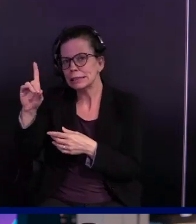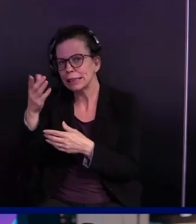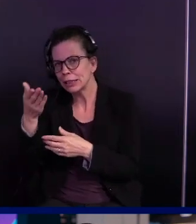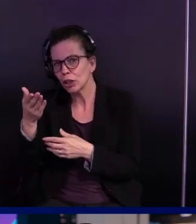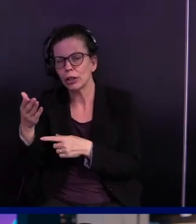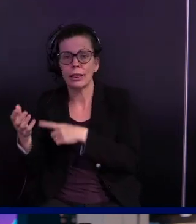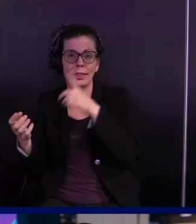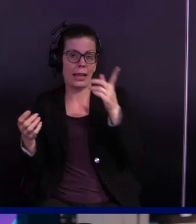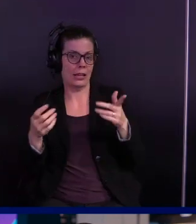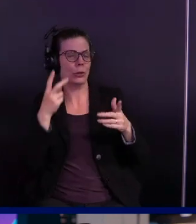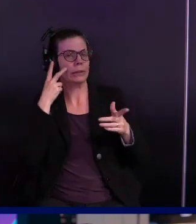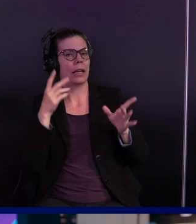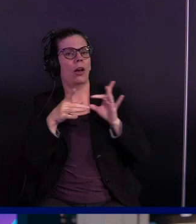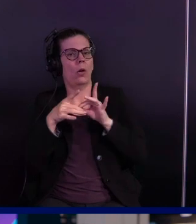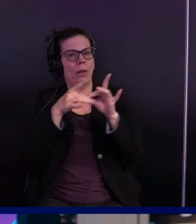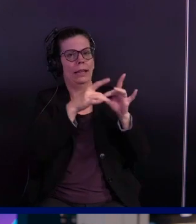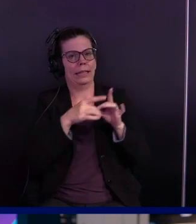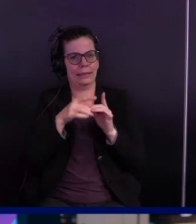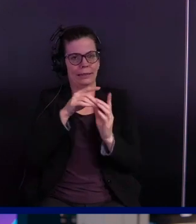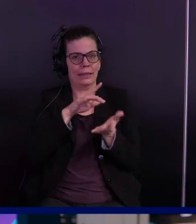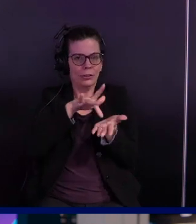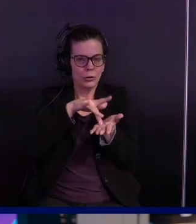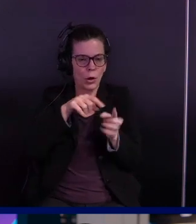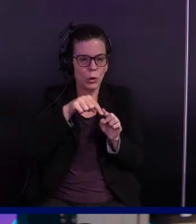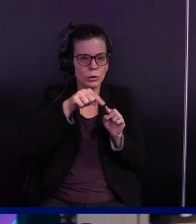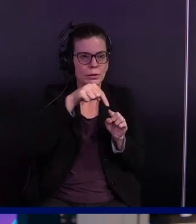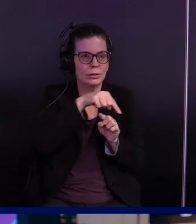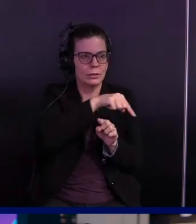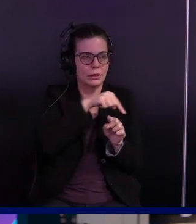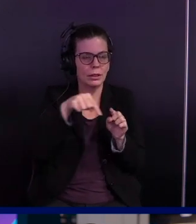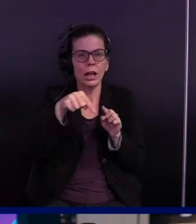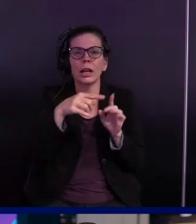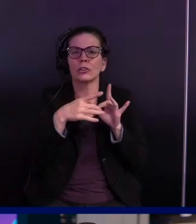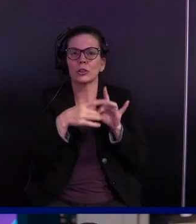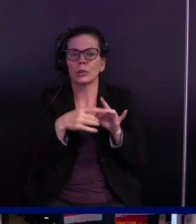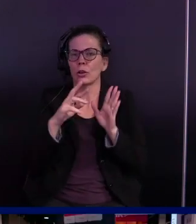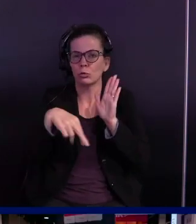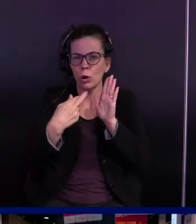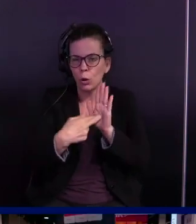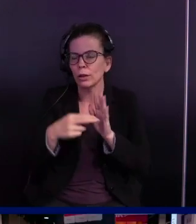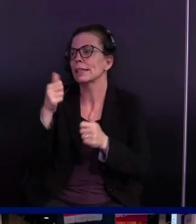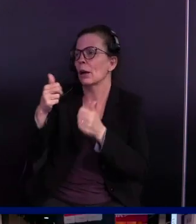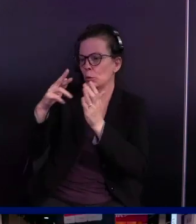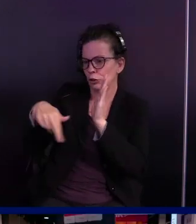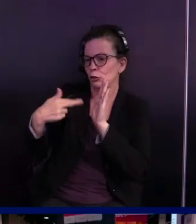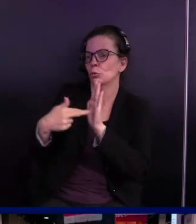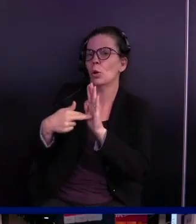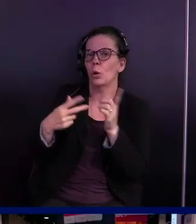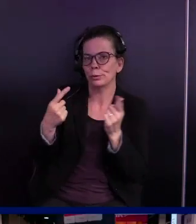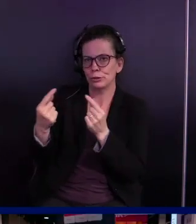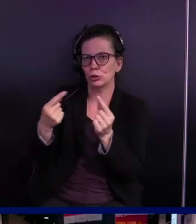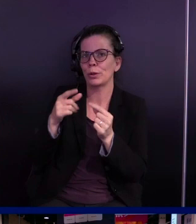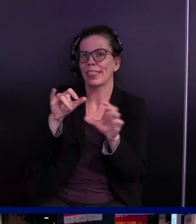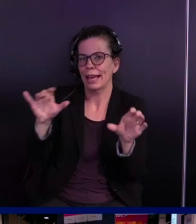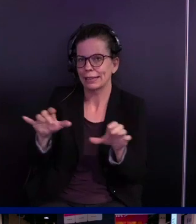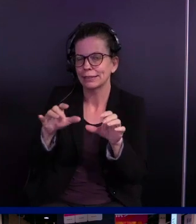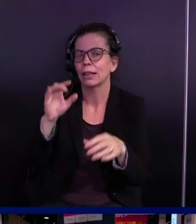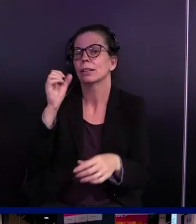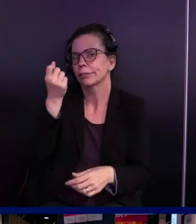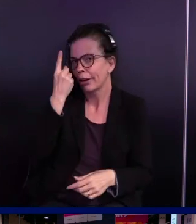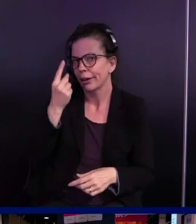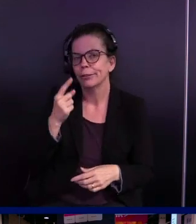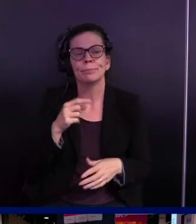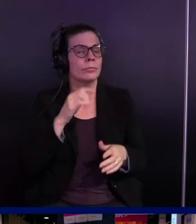then from there, you can see that there is like a role associated to it. What role is doing the acting? Yeah. Correct,